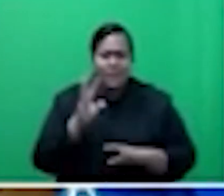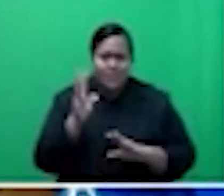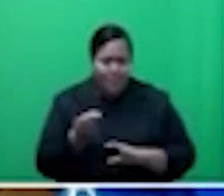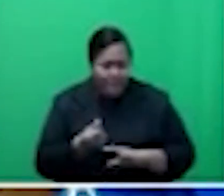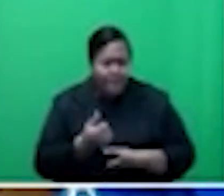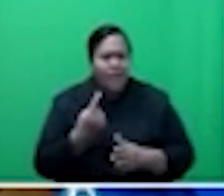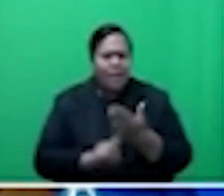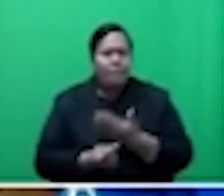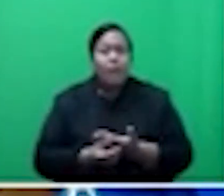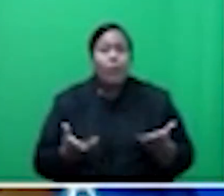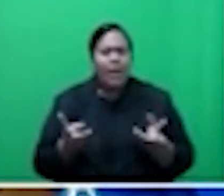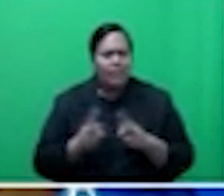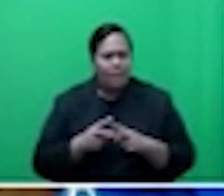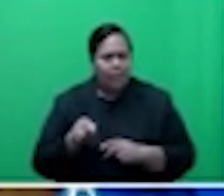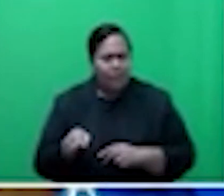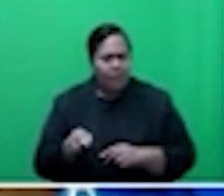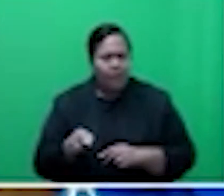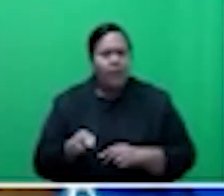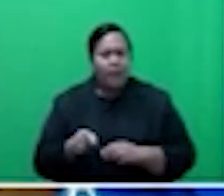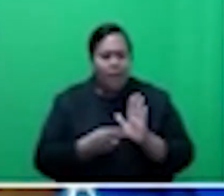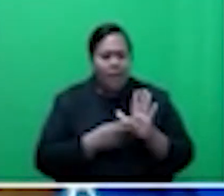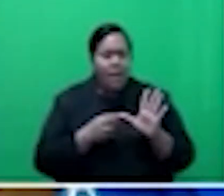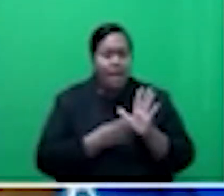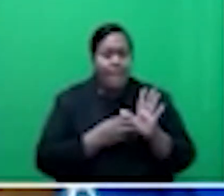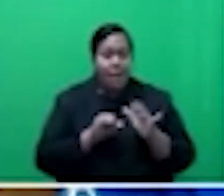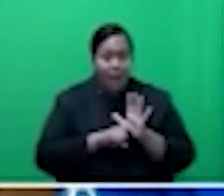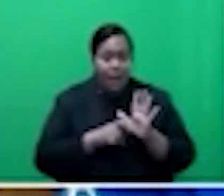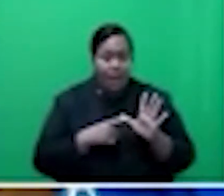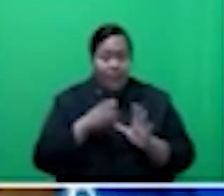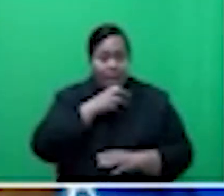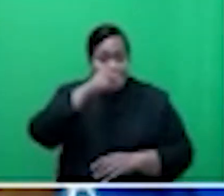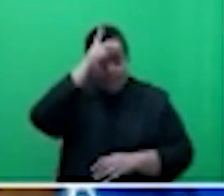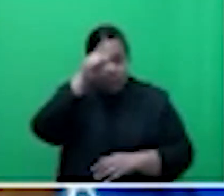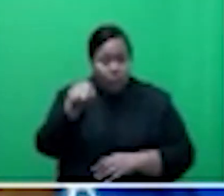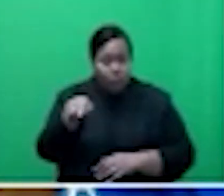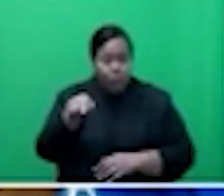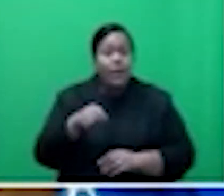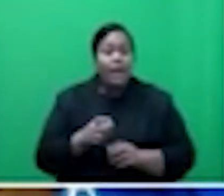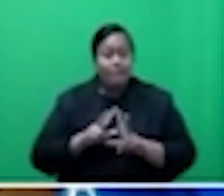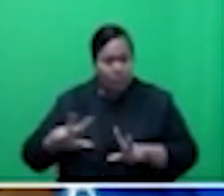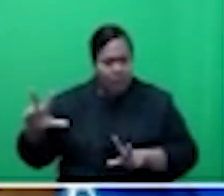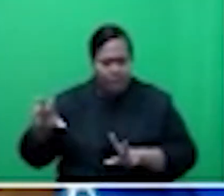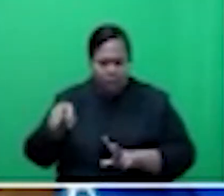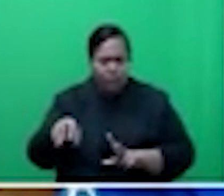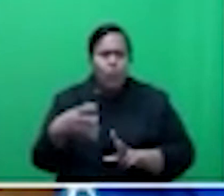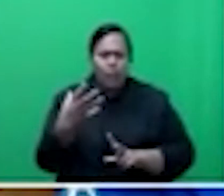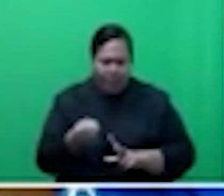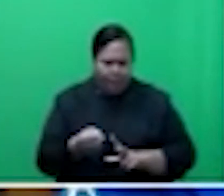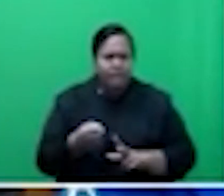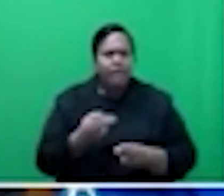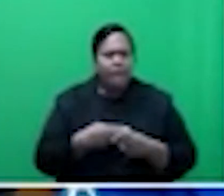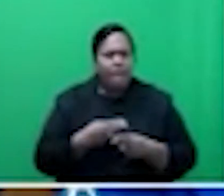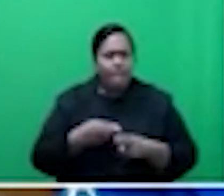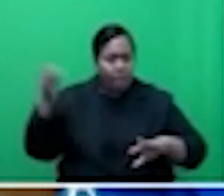have on the island of Namara, on the village of Namara, in Sanima and Kandavu, and also in Tukavesi, where you have a solar farm and